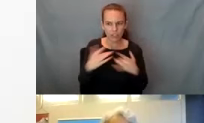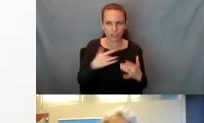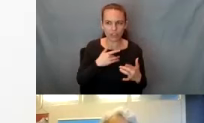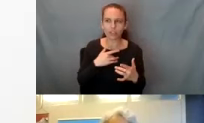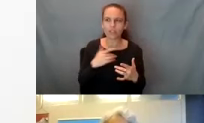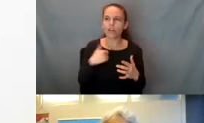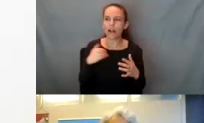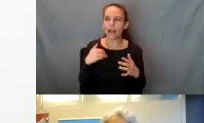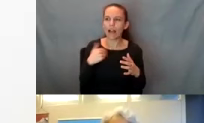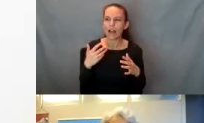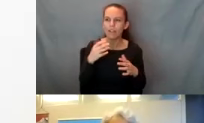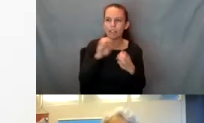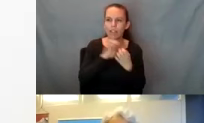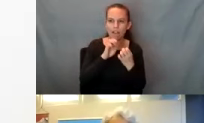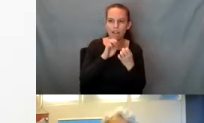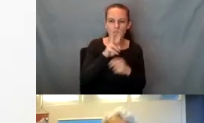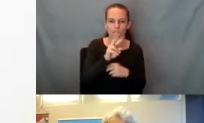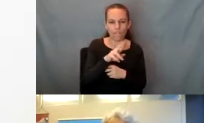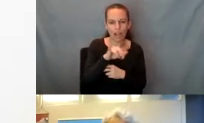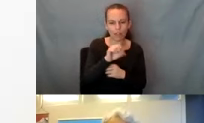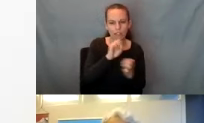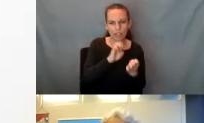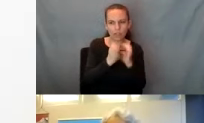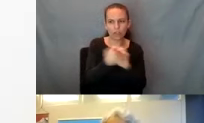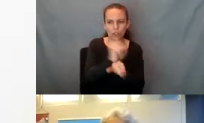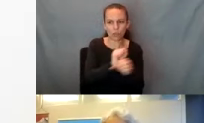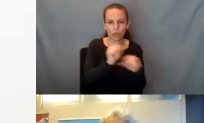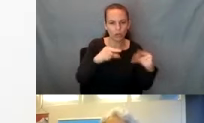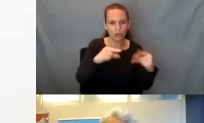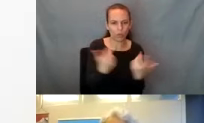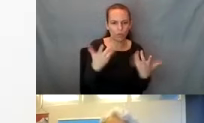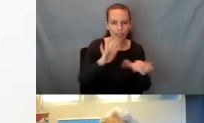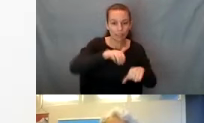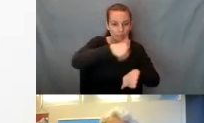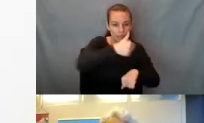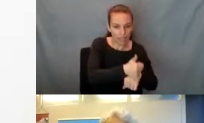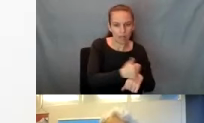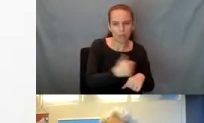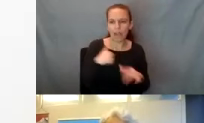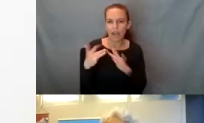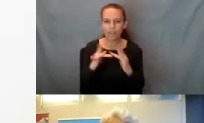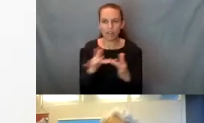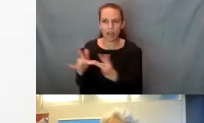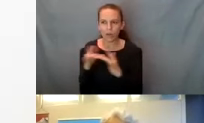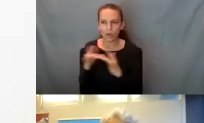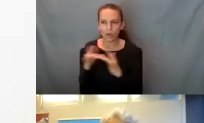Evolution Working Group that's been set up. There's a network of COVID-19 reference laboratories, 26 labs across the